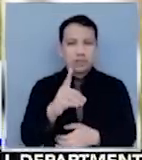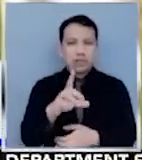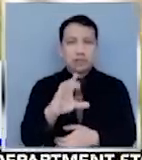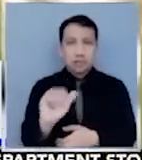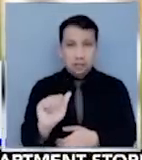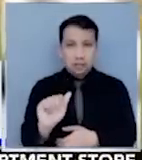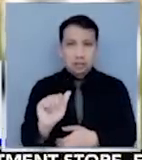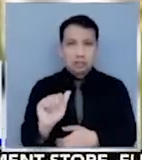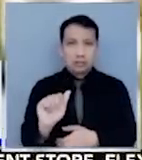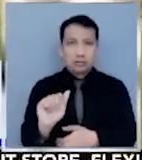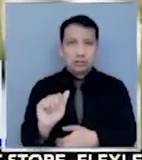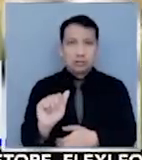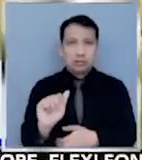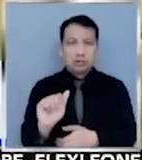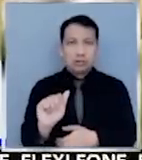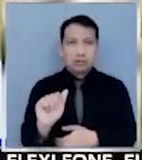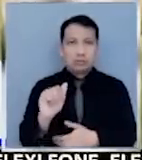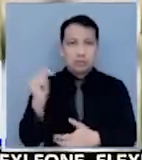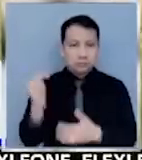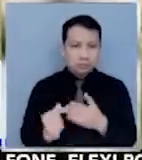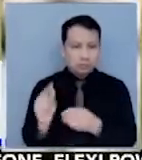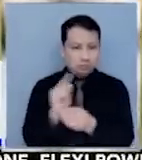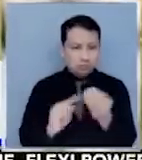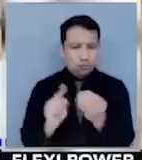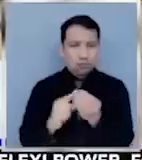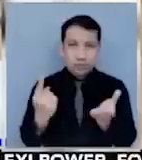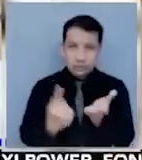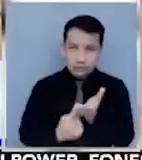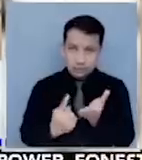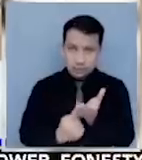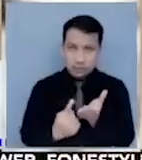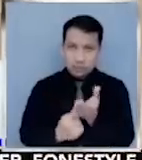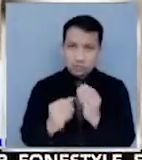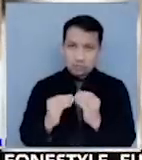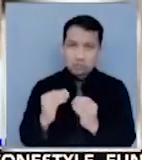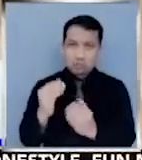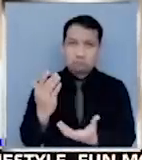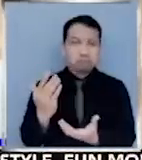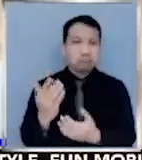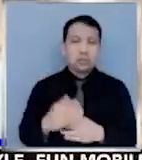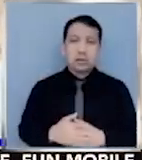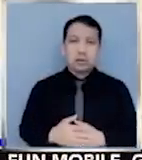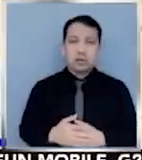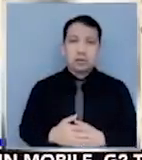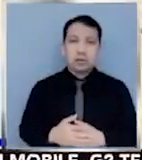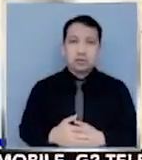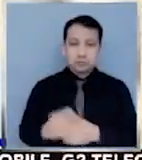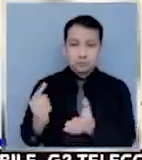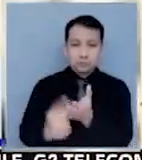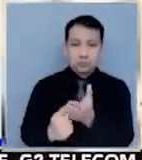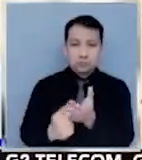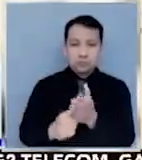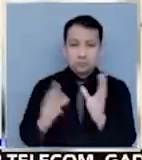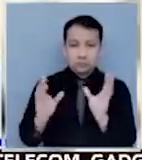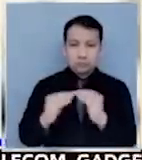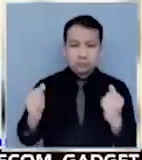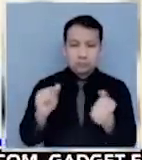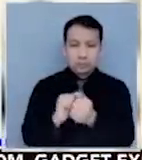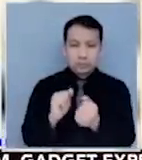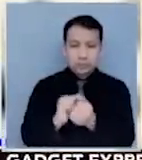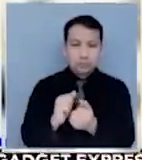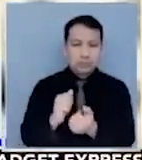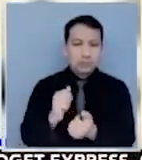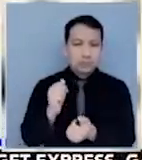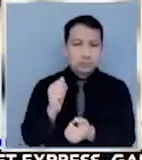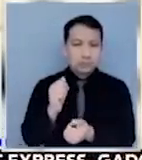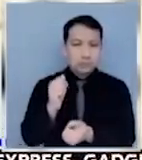sites, and all of these discussions will be, of course, be discussed primarily with Secretary Galvez and